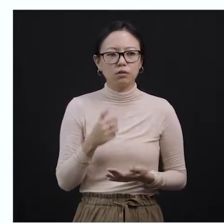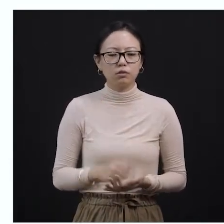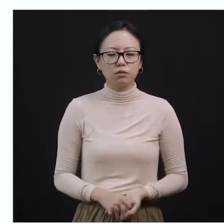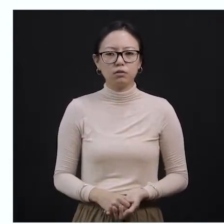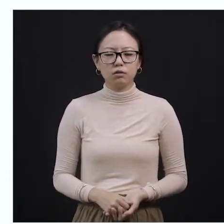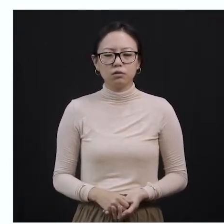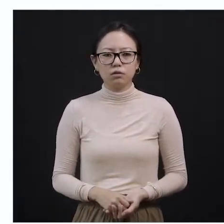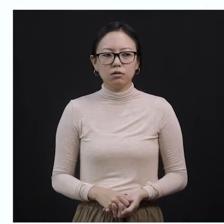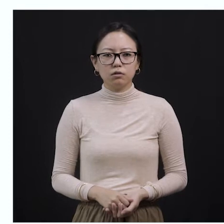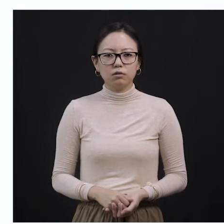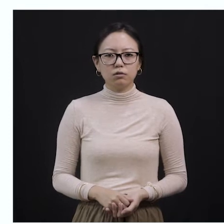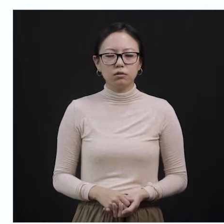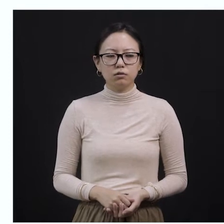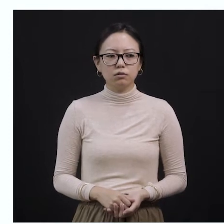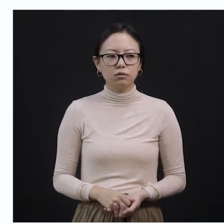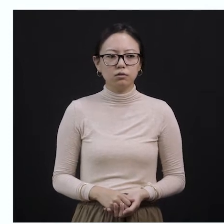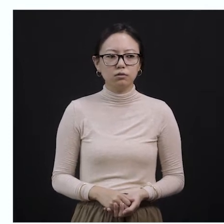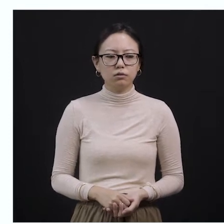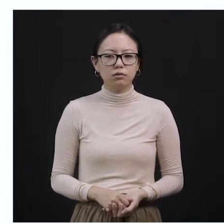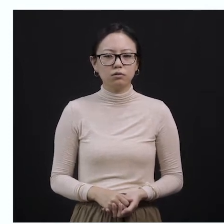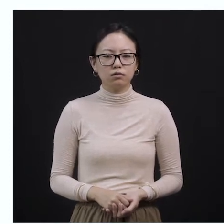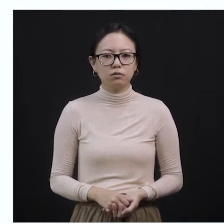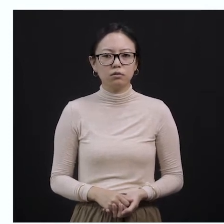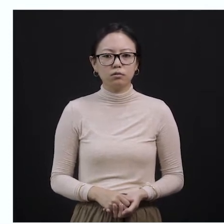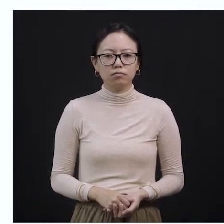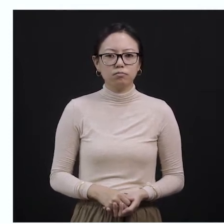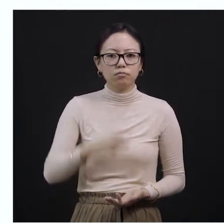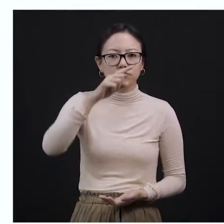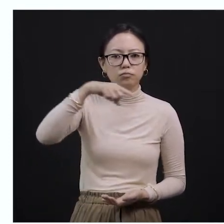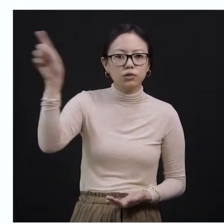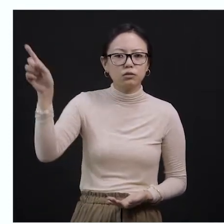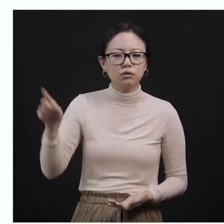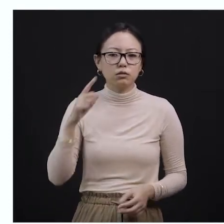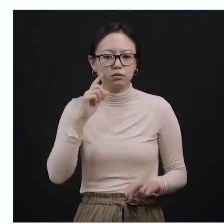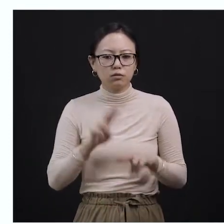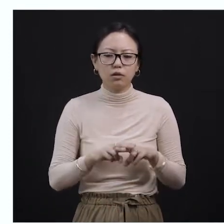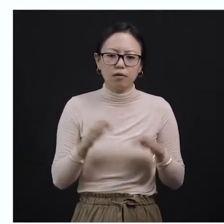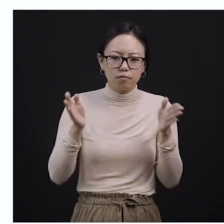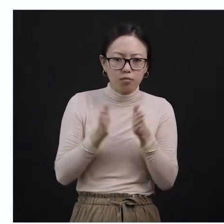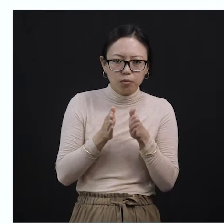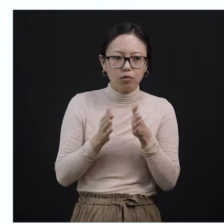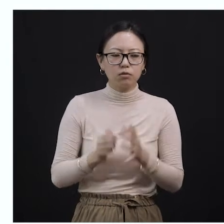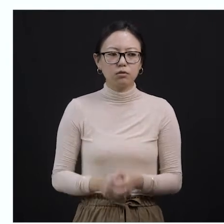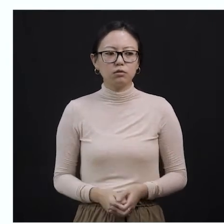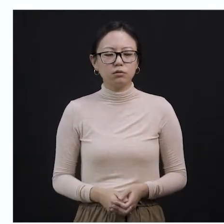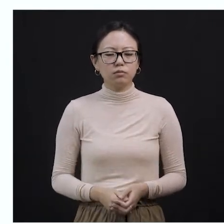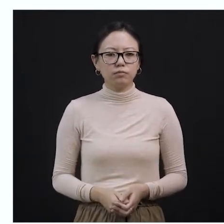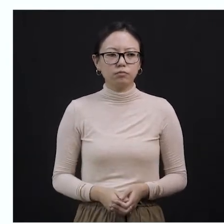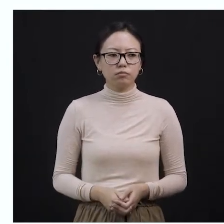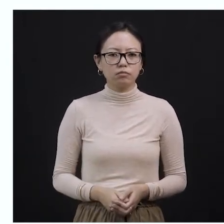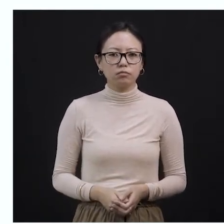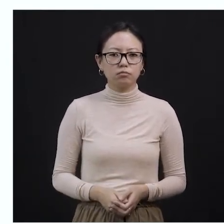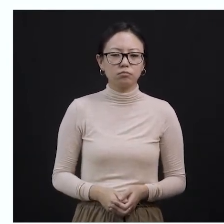to the next. Tick the smallest. Let's look at the example. We have here